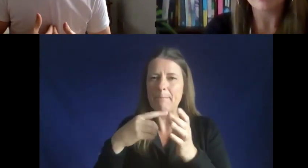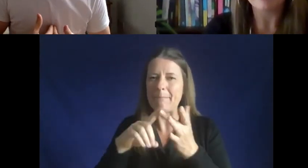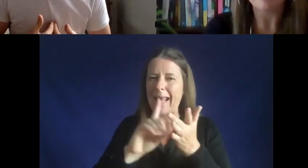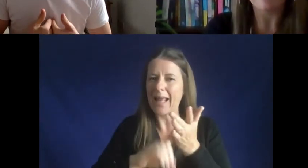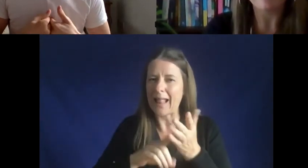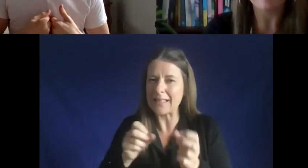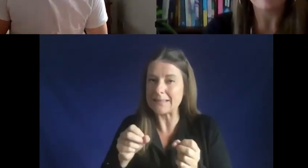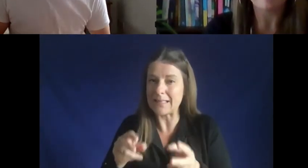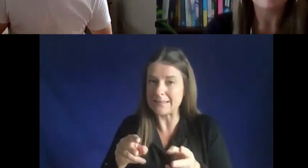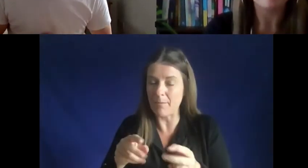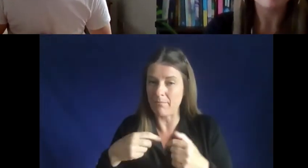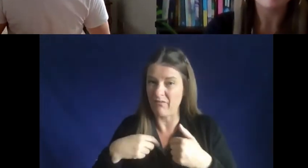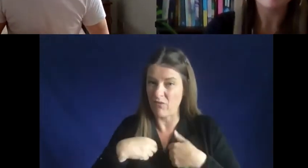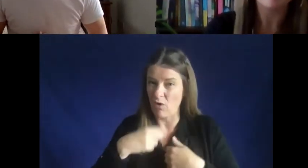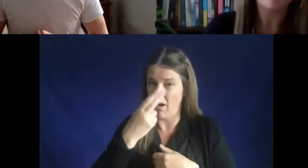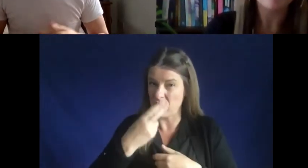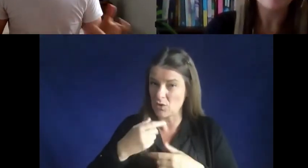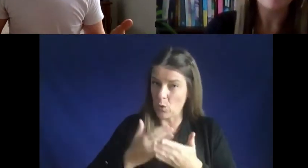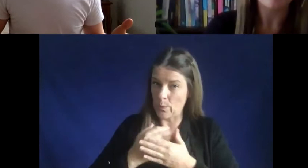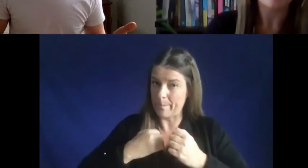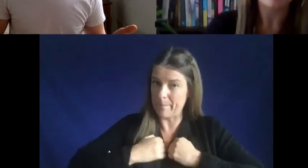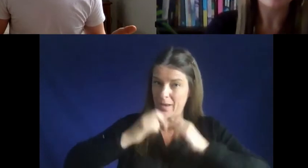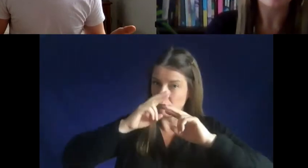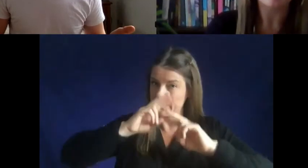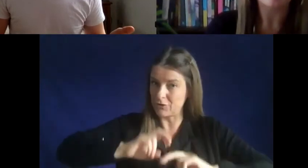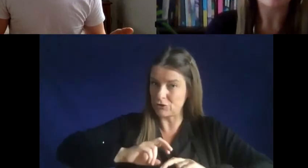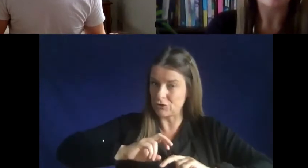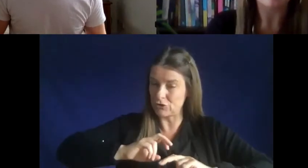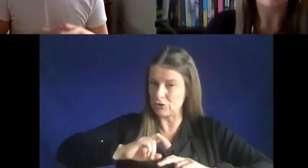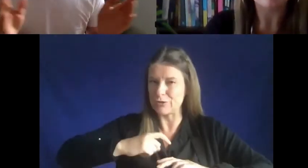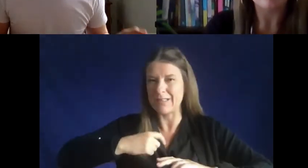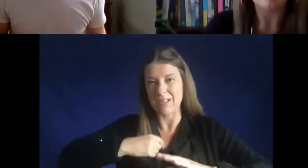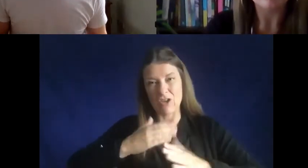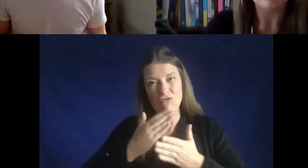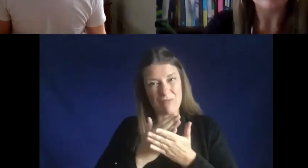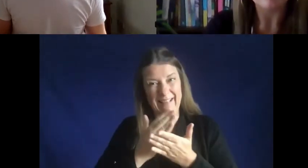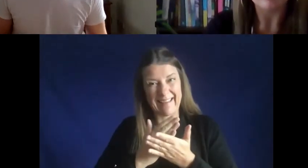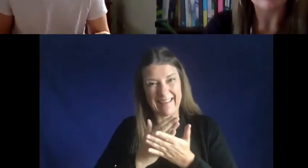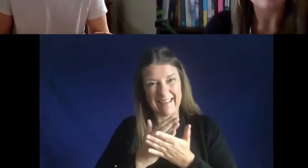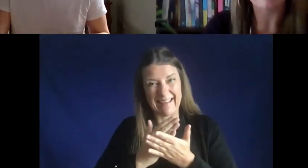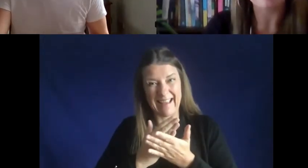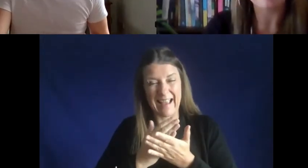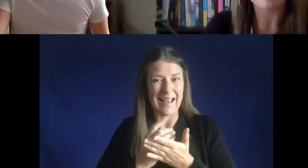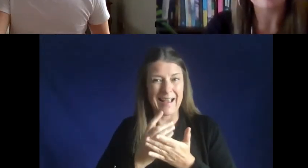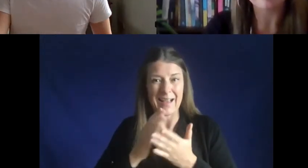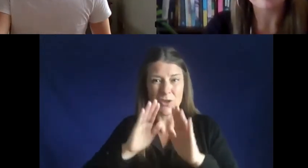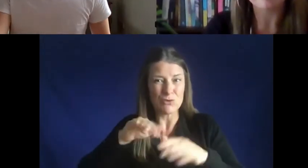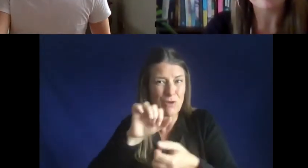as an artist and through the research that I've done, I'm more on side of just don't arrest people.